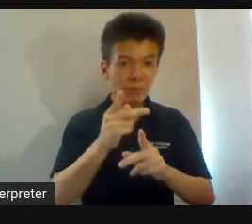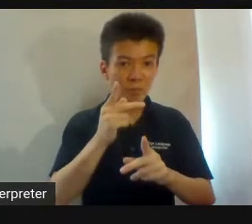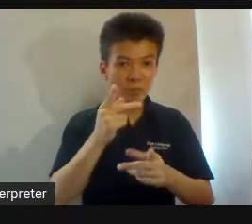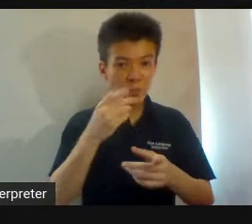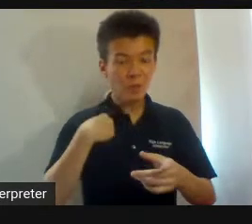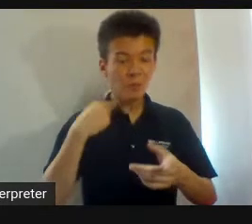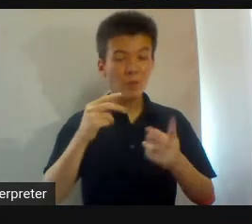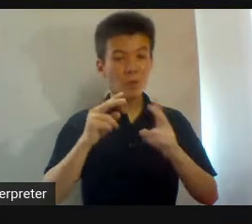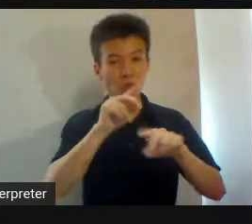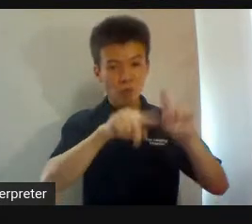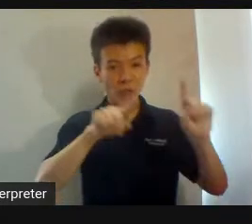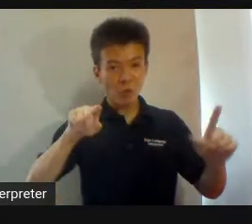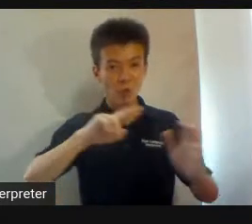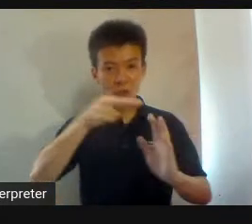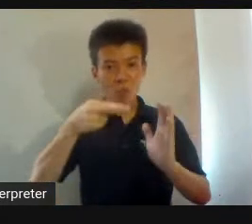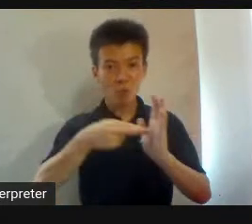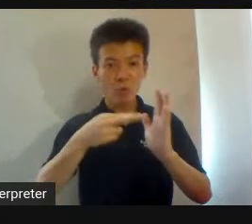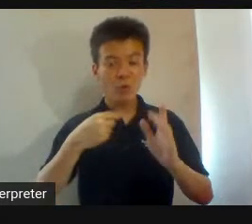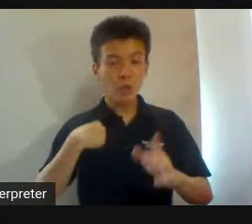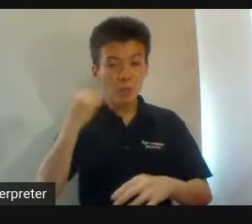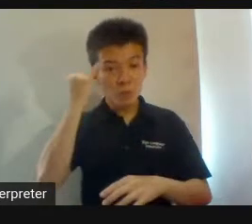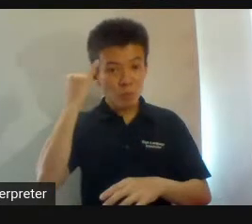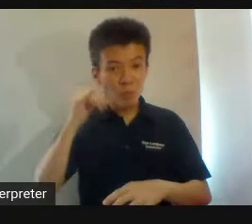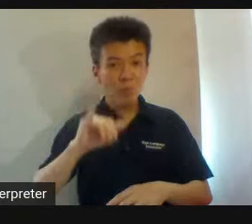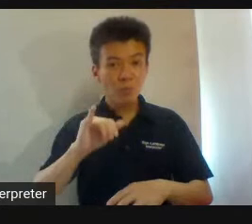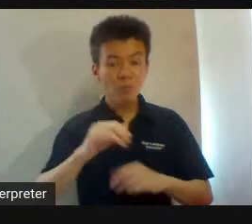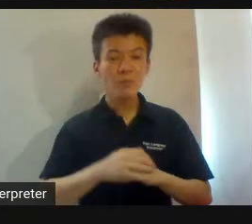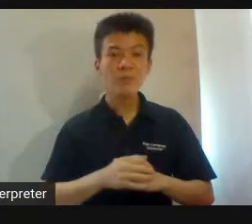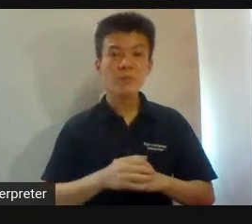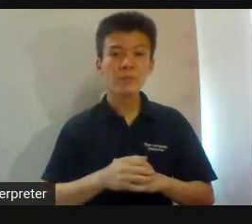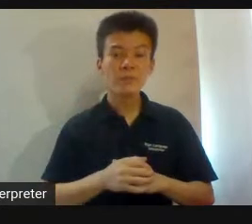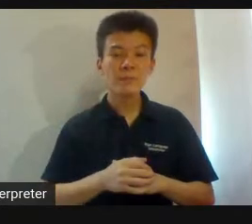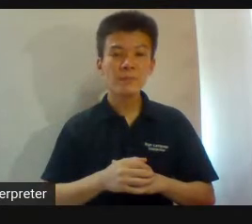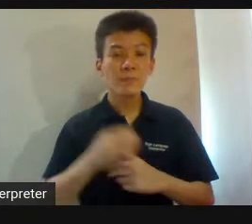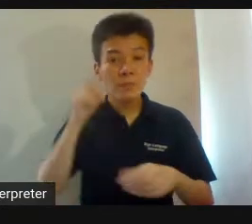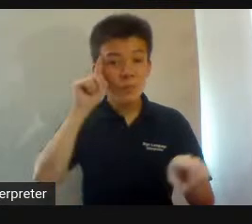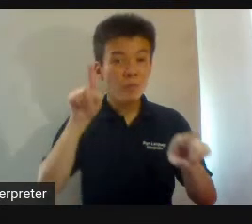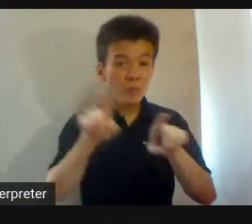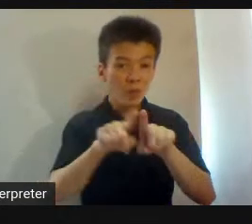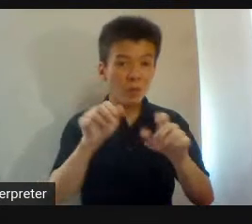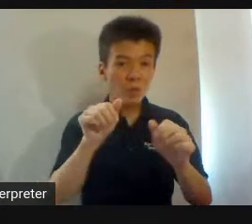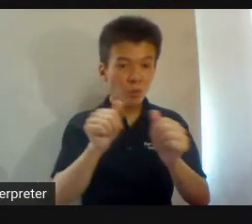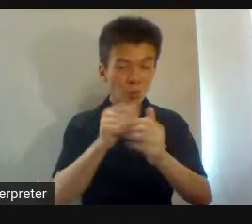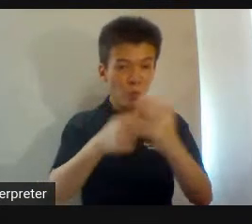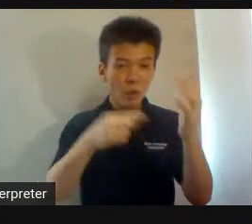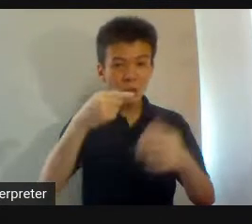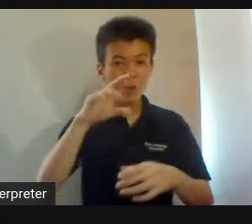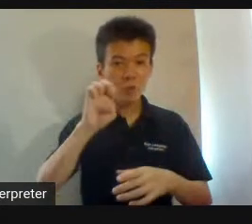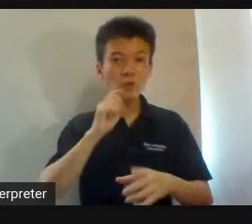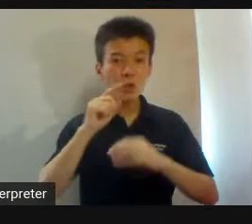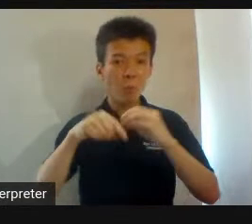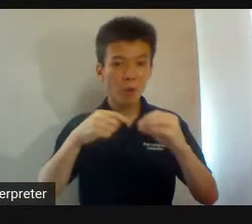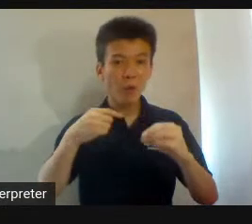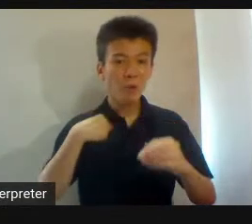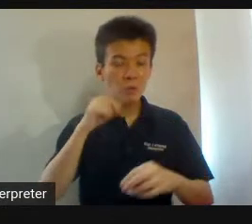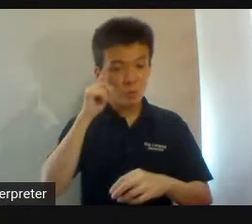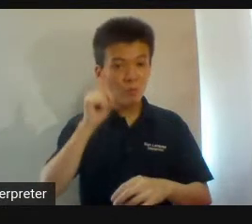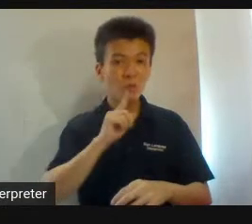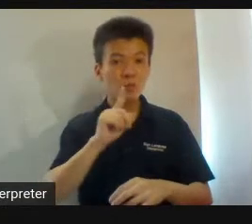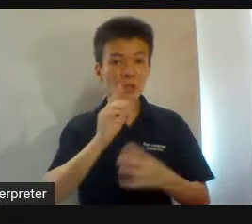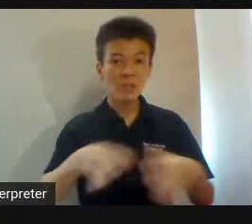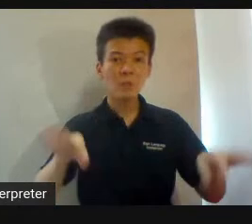my various roles. And I suppose, yeah, I agree with what Gracie's talking about. I think it's really important